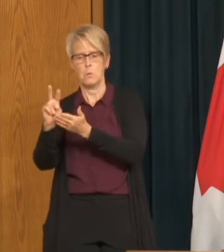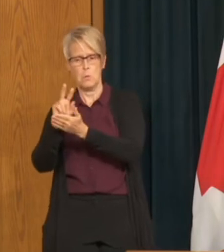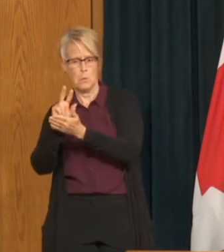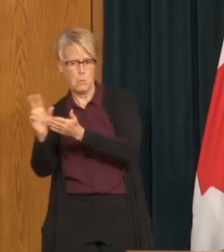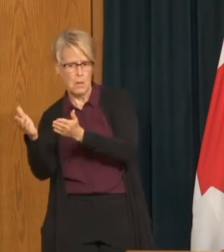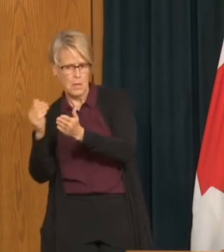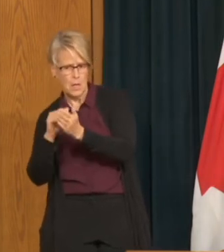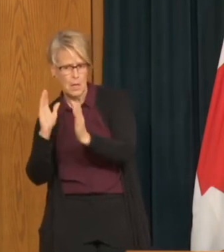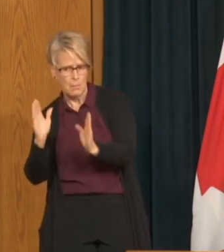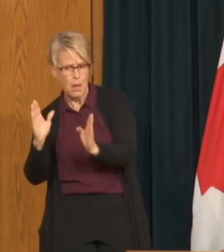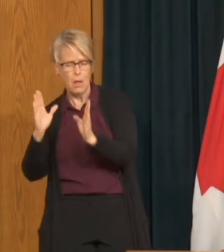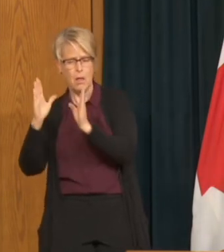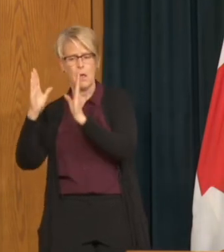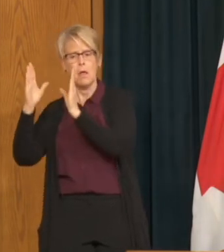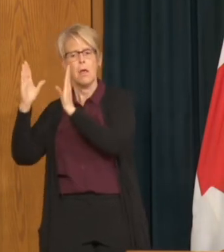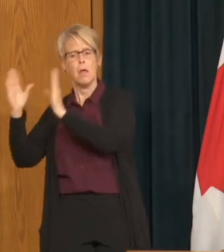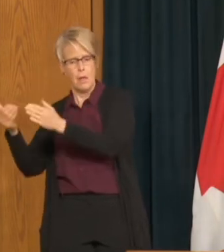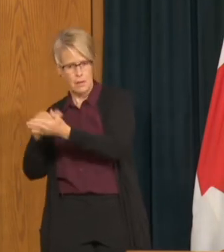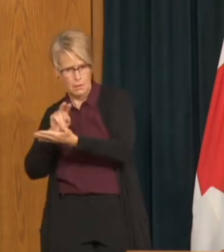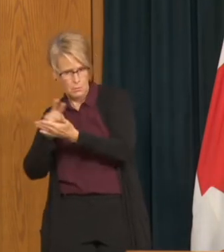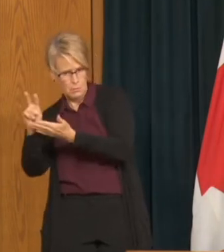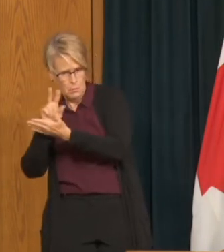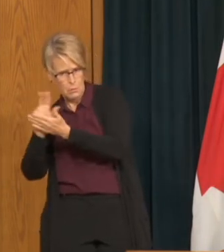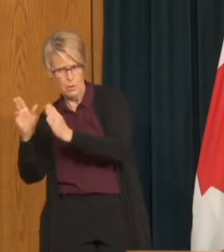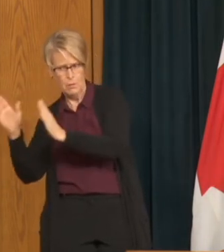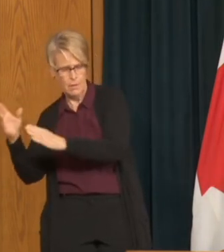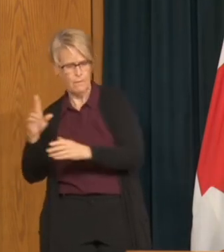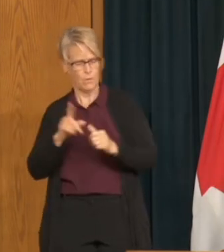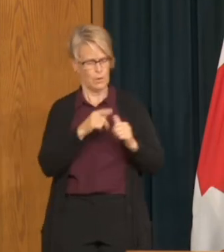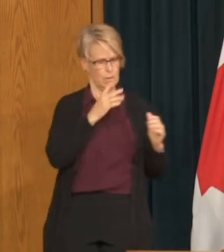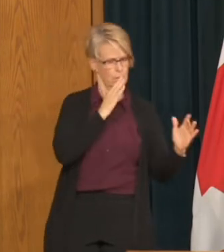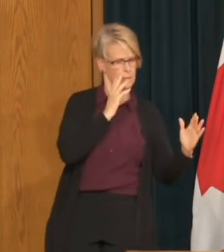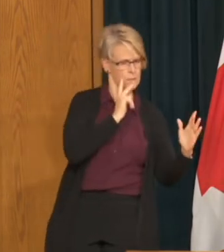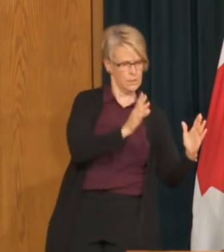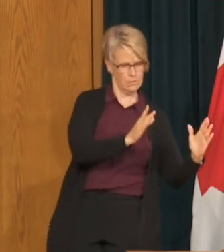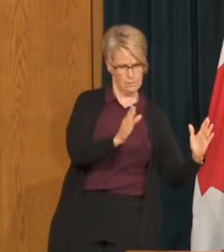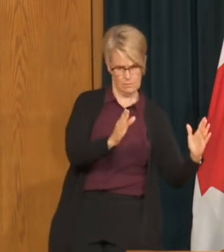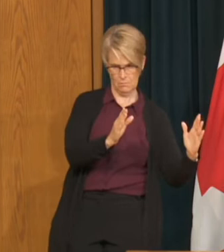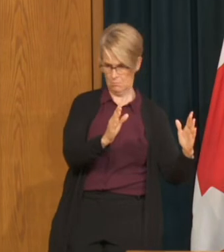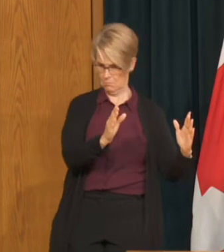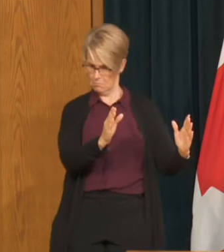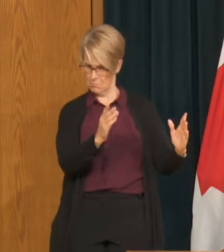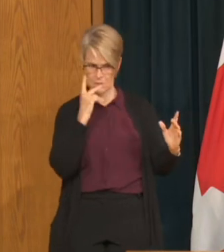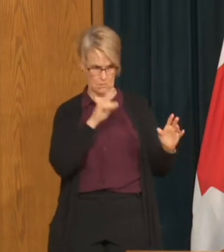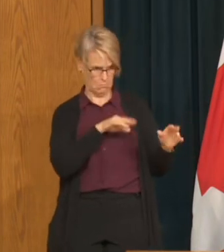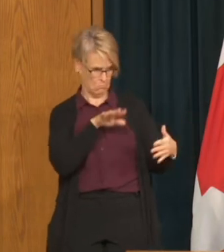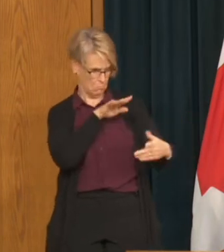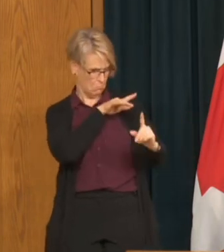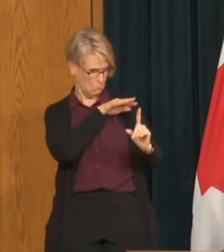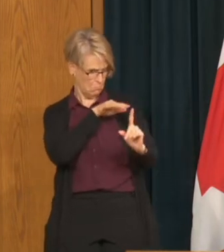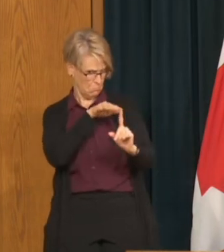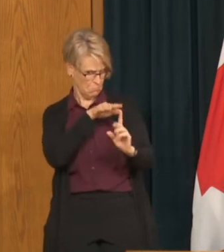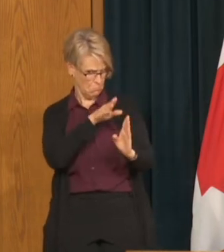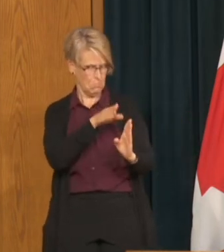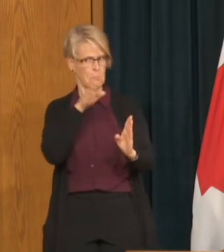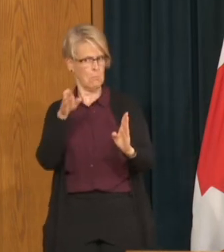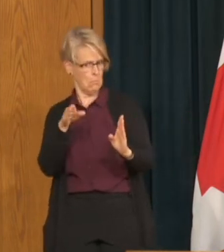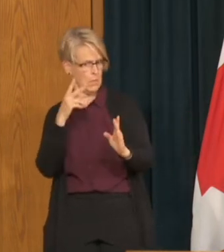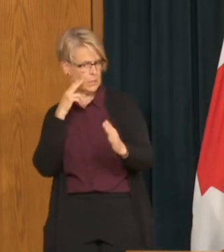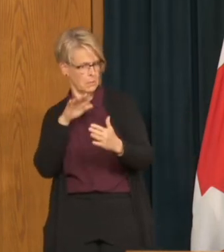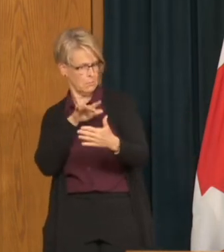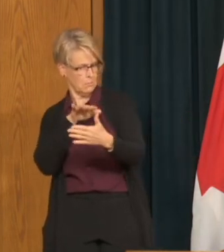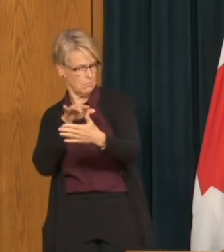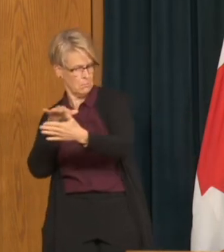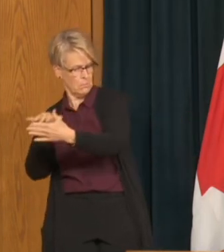we open up services and learn more about what our actual capacity is to provide care across the province, but also